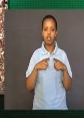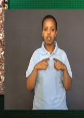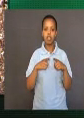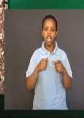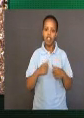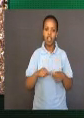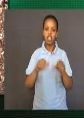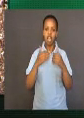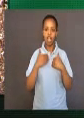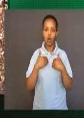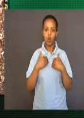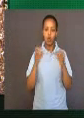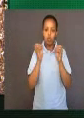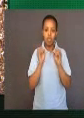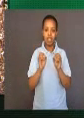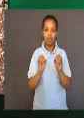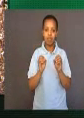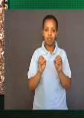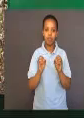from non-living matter.